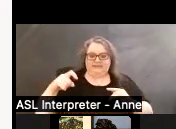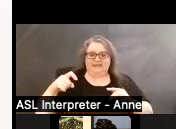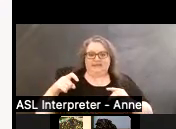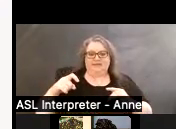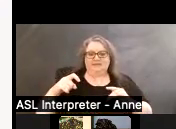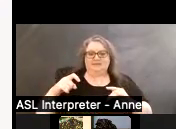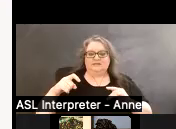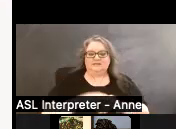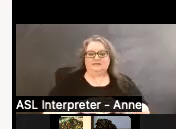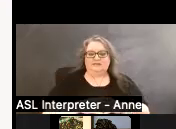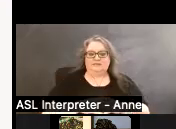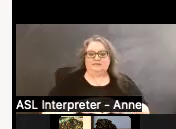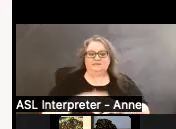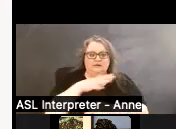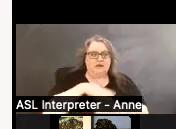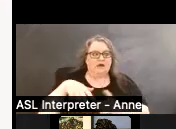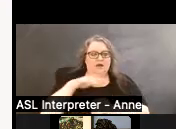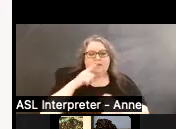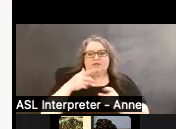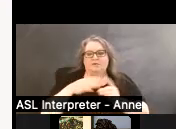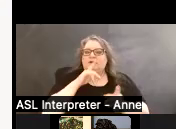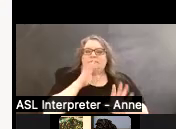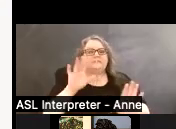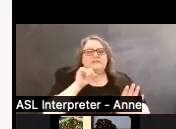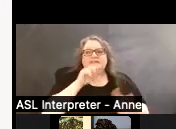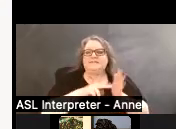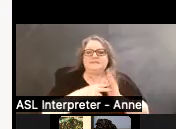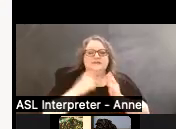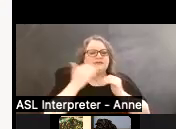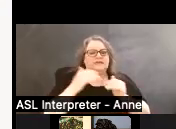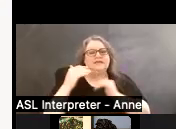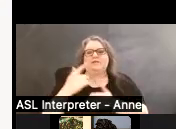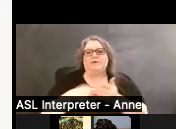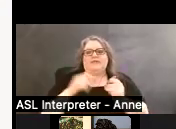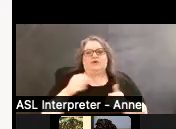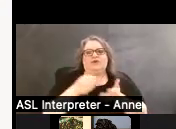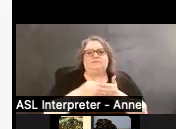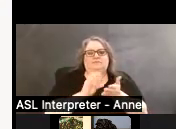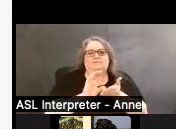was not developed to limit what survivors could receive funding for. Thank you.